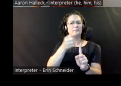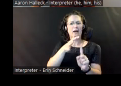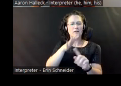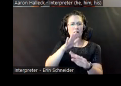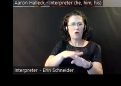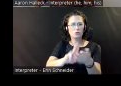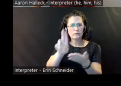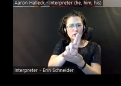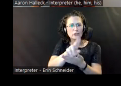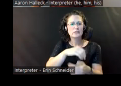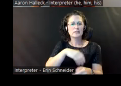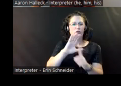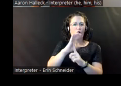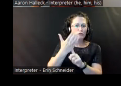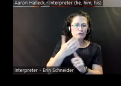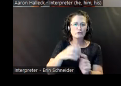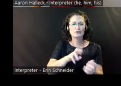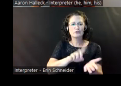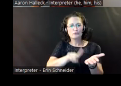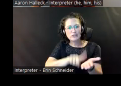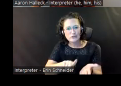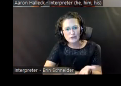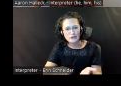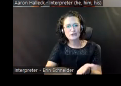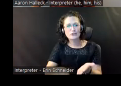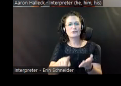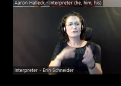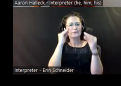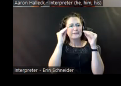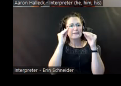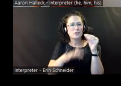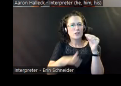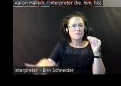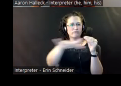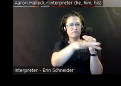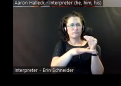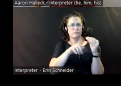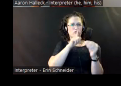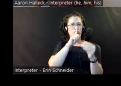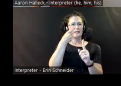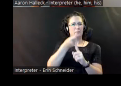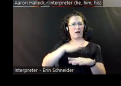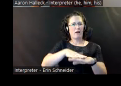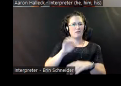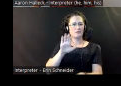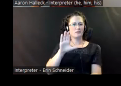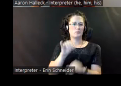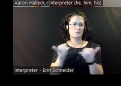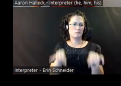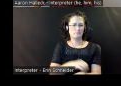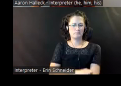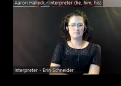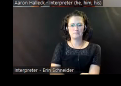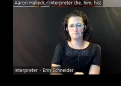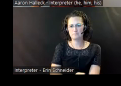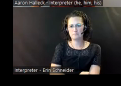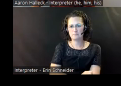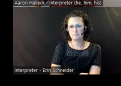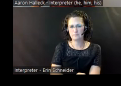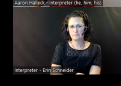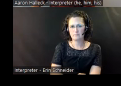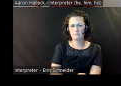and teaching and extension items going on. So here's just a small sampling. So these are use